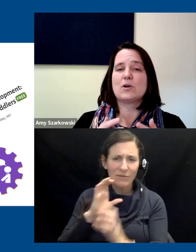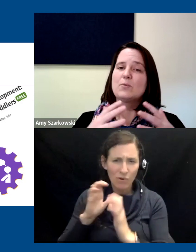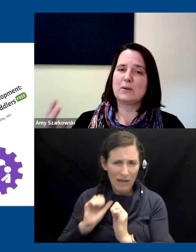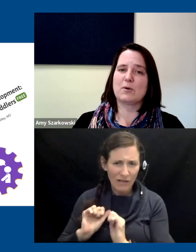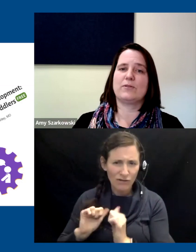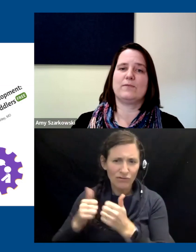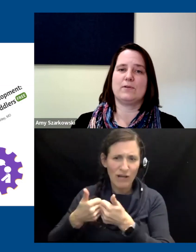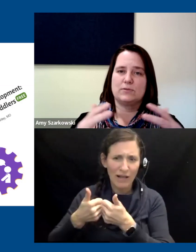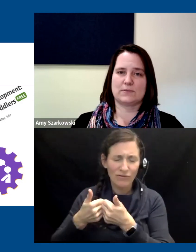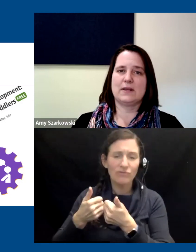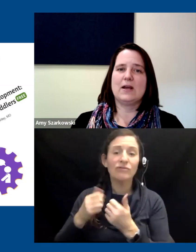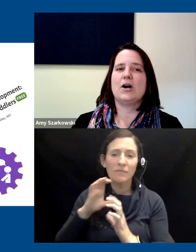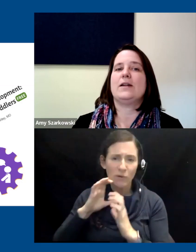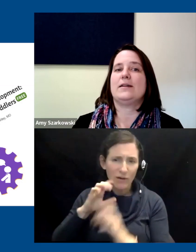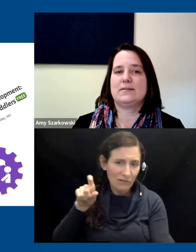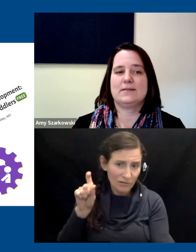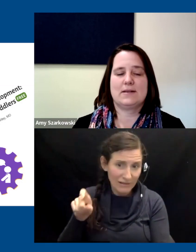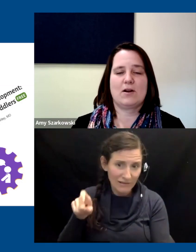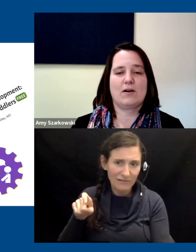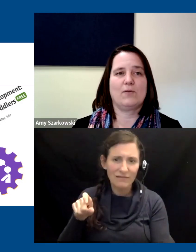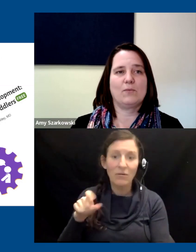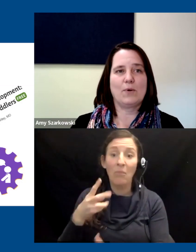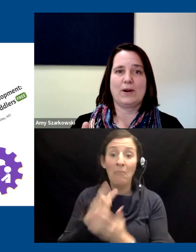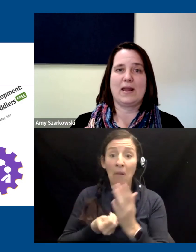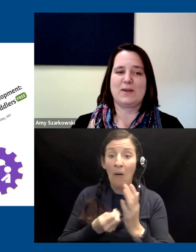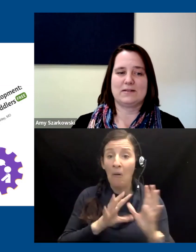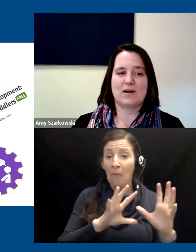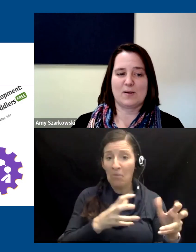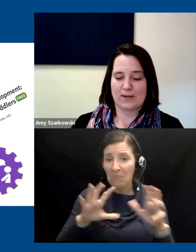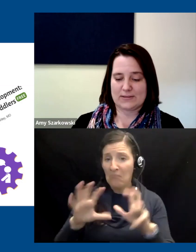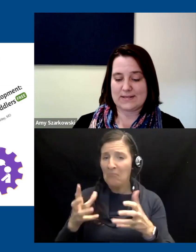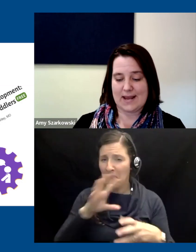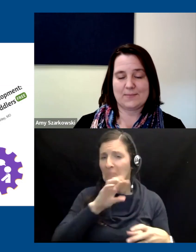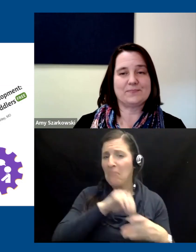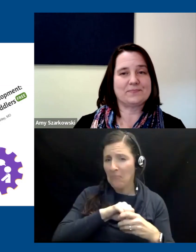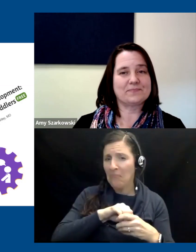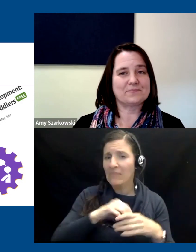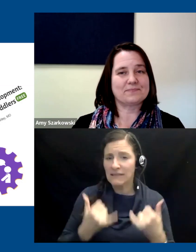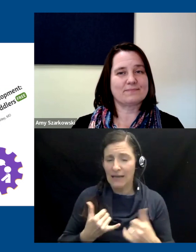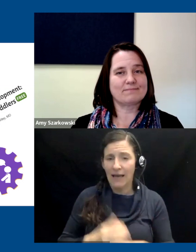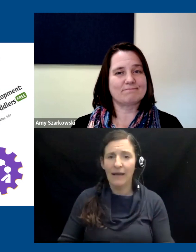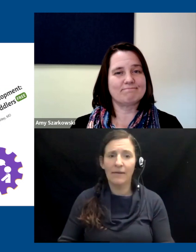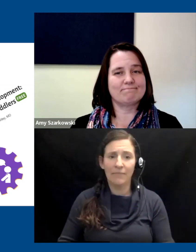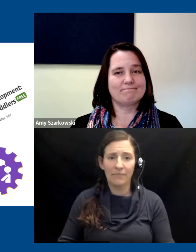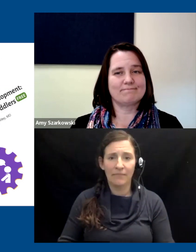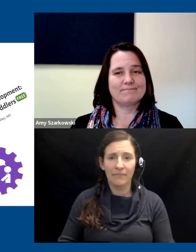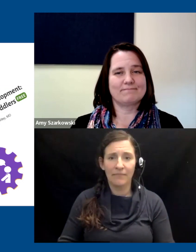needs. So really both of those audiences are what we're aiming to talk about today.